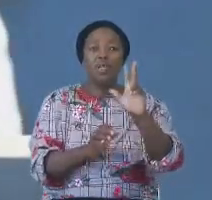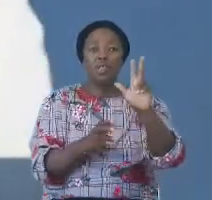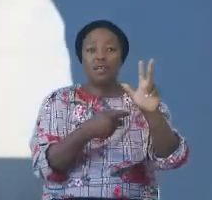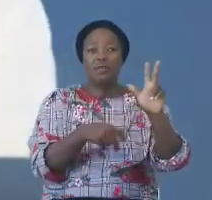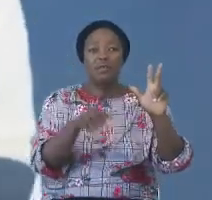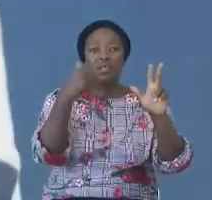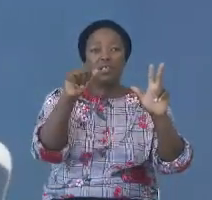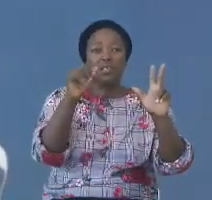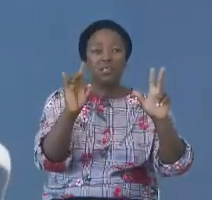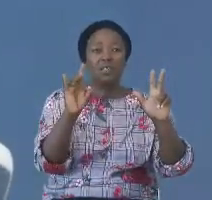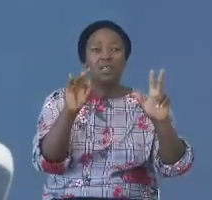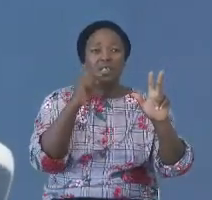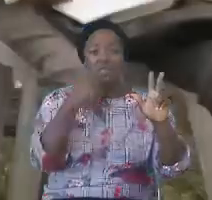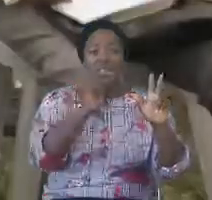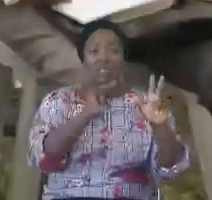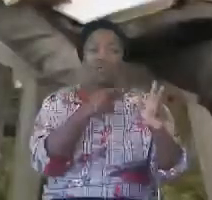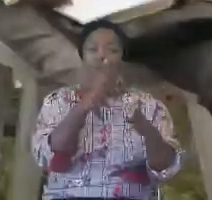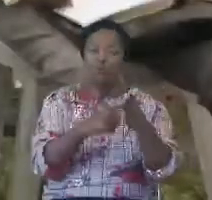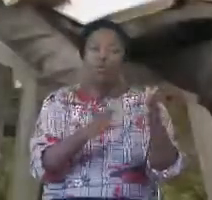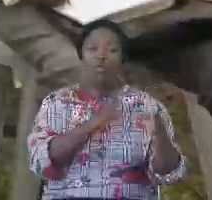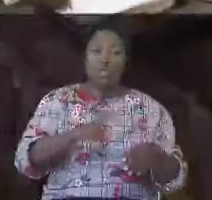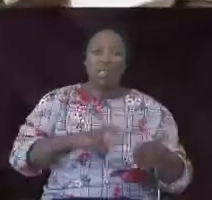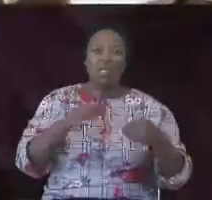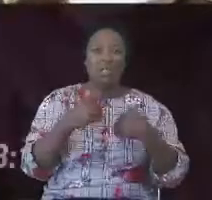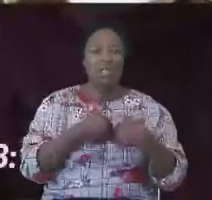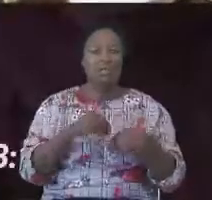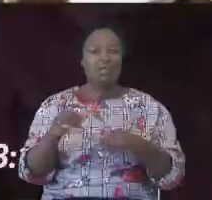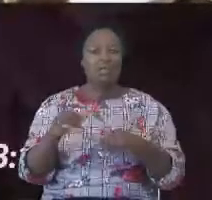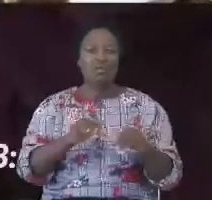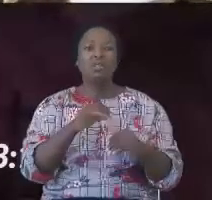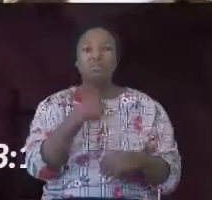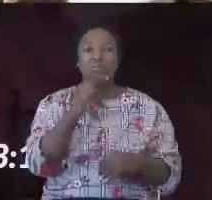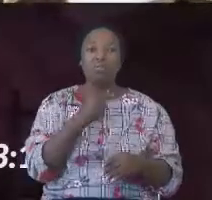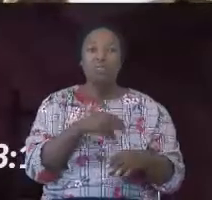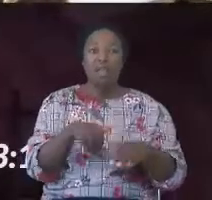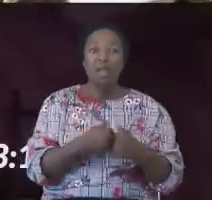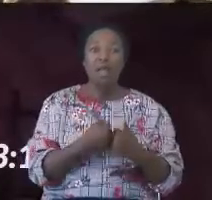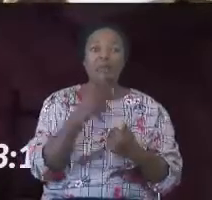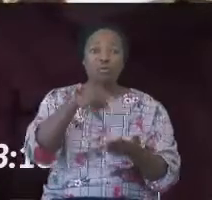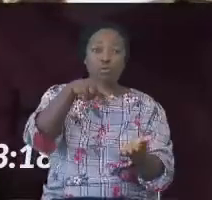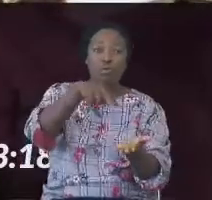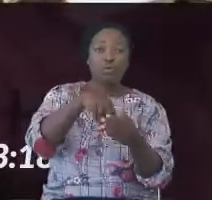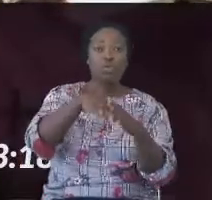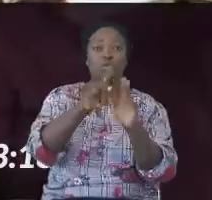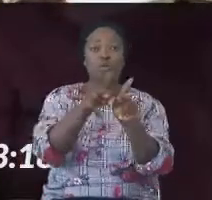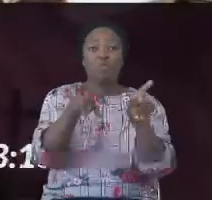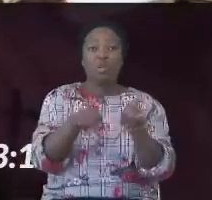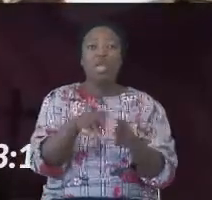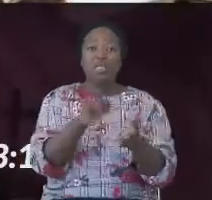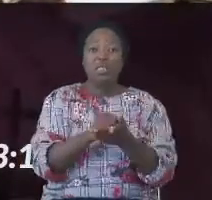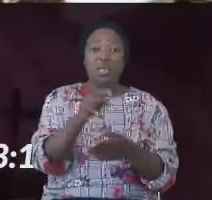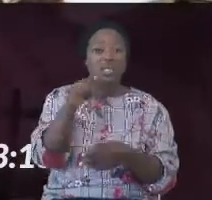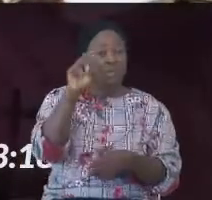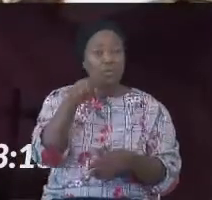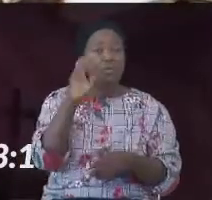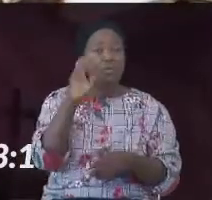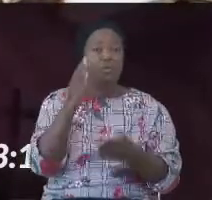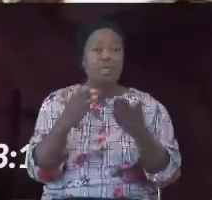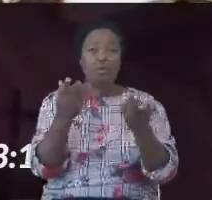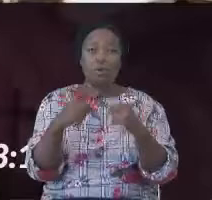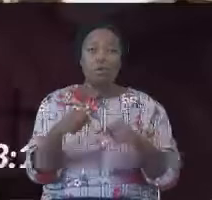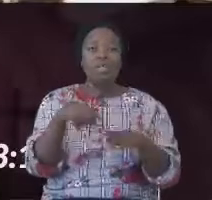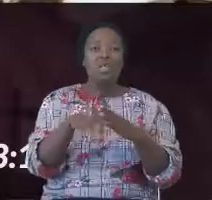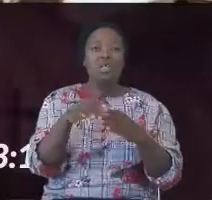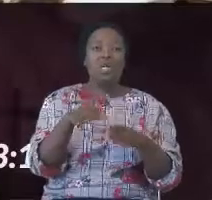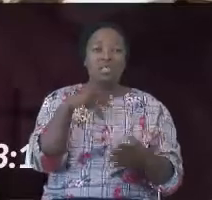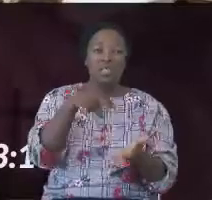peter chapter 3 verse 18 he tells us what christ has done he tells us how he stood in